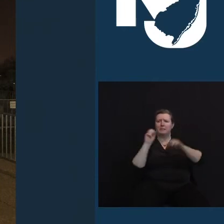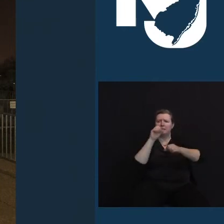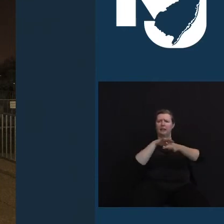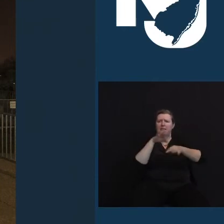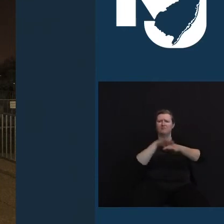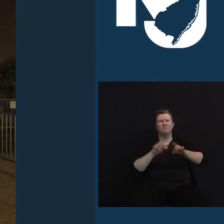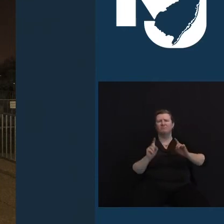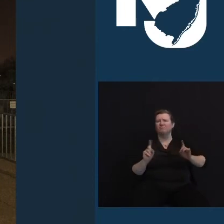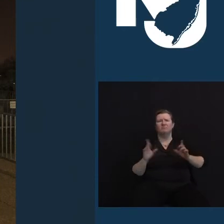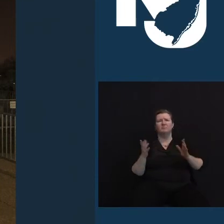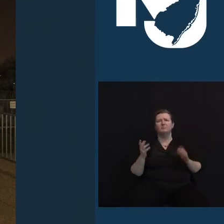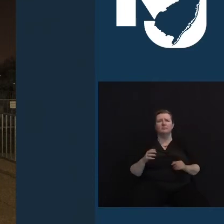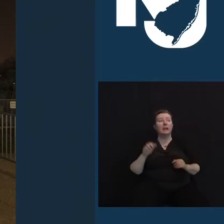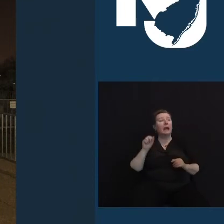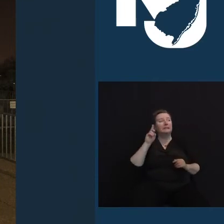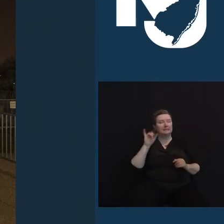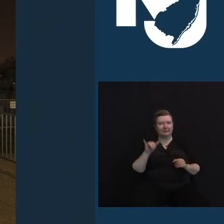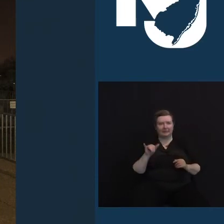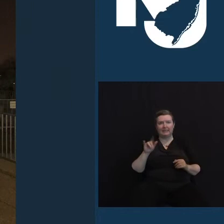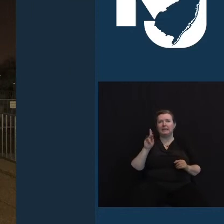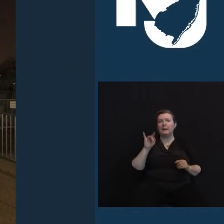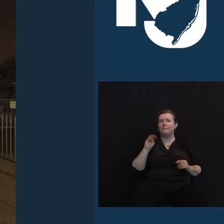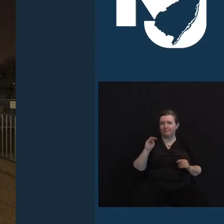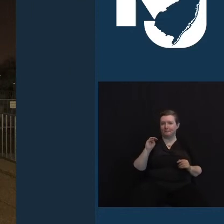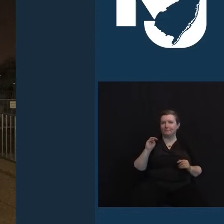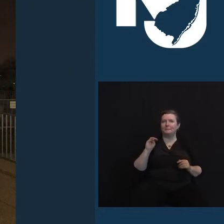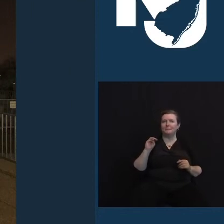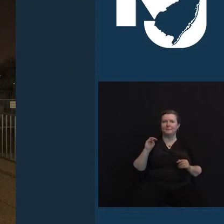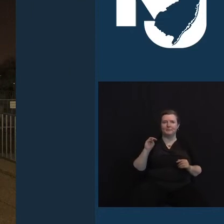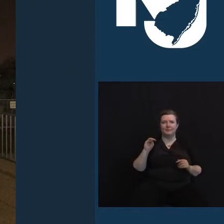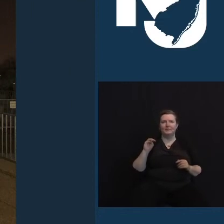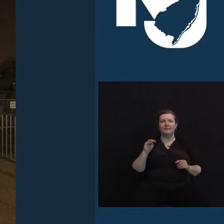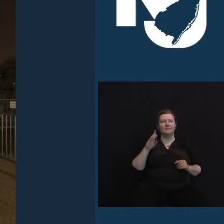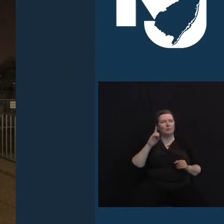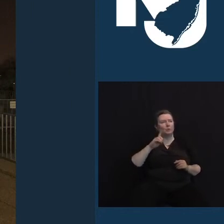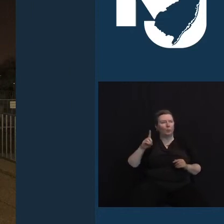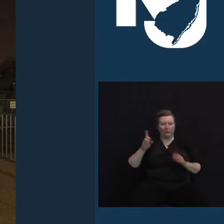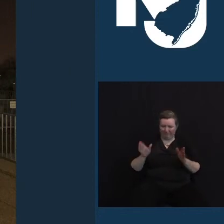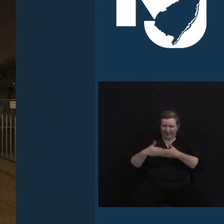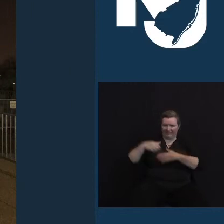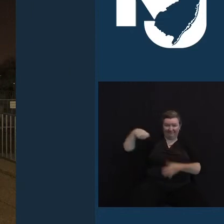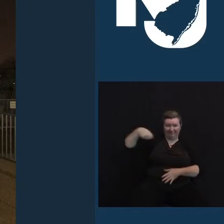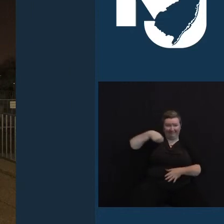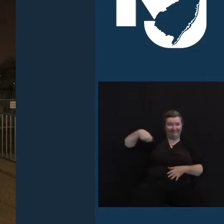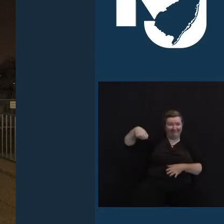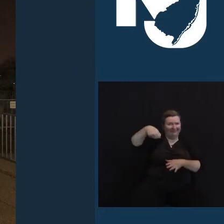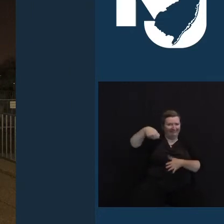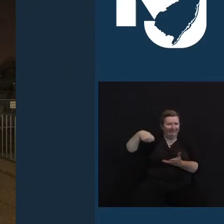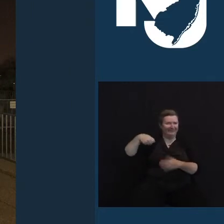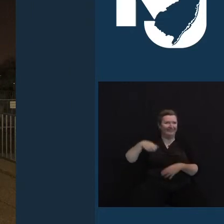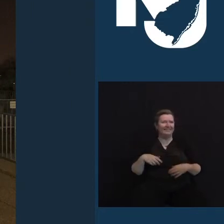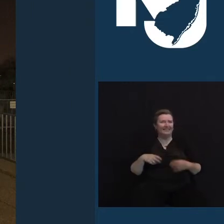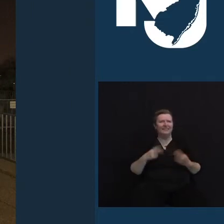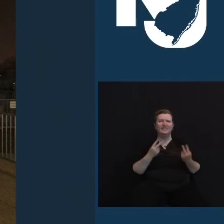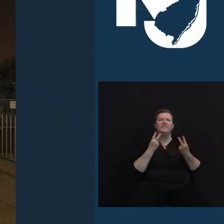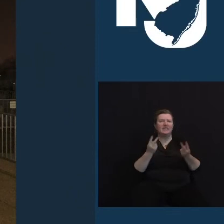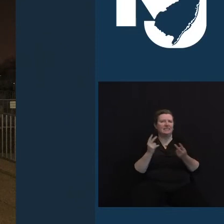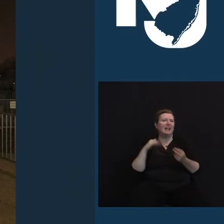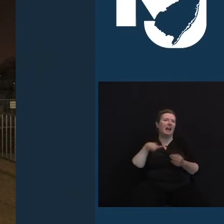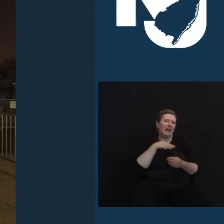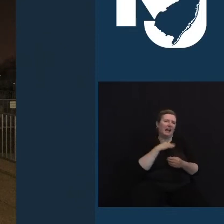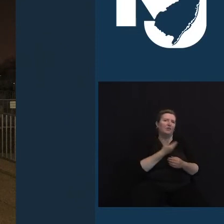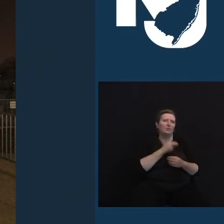That's Andy holding the Dunkin' to go coffee, as he had the chance to stop by to visit New Jersey's Guard members